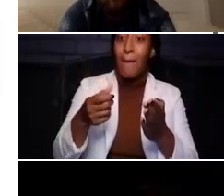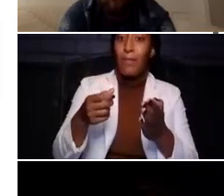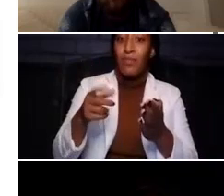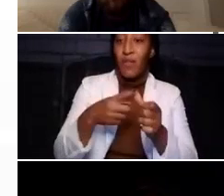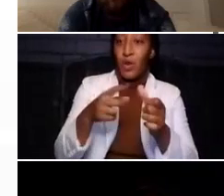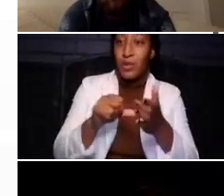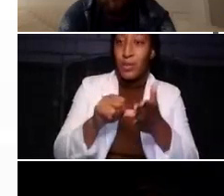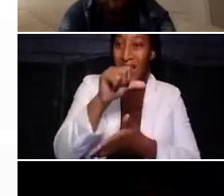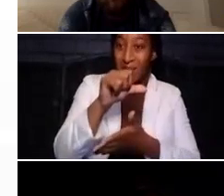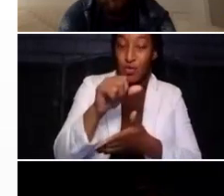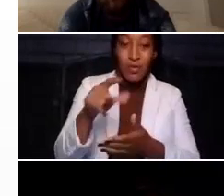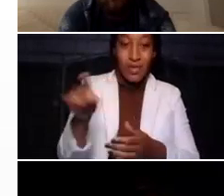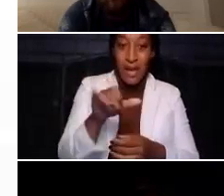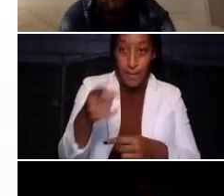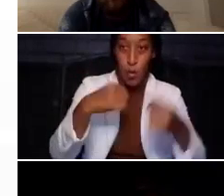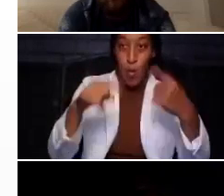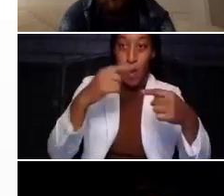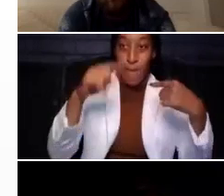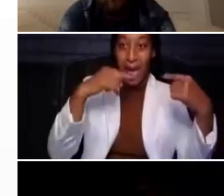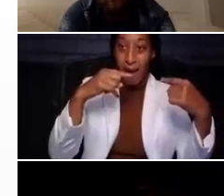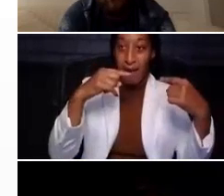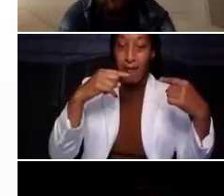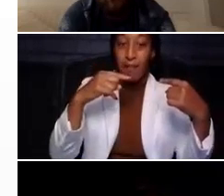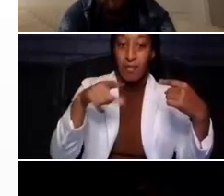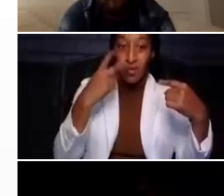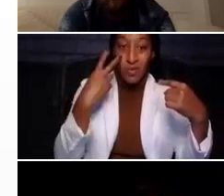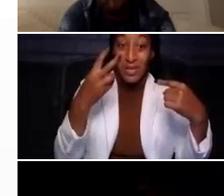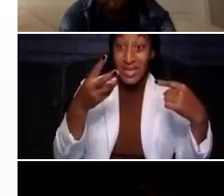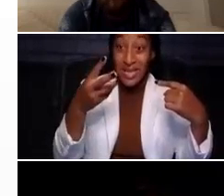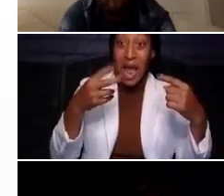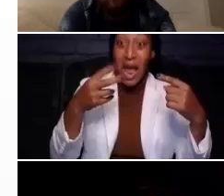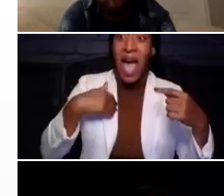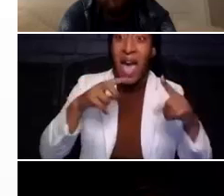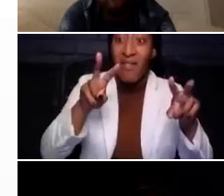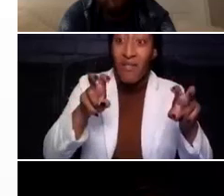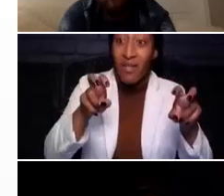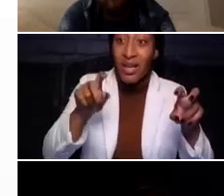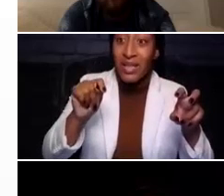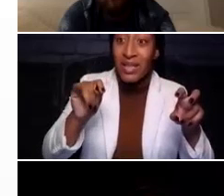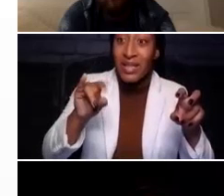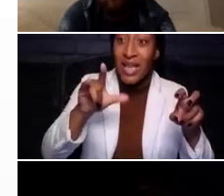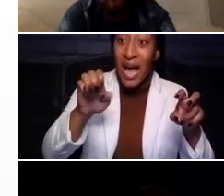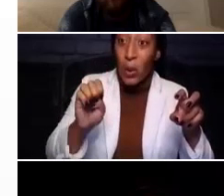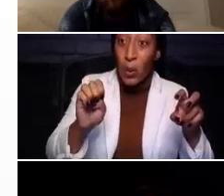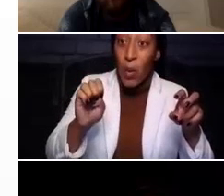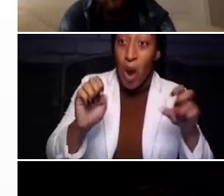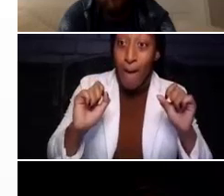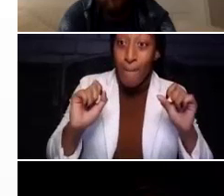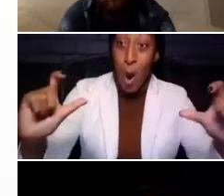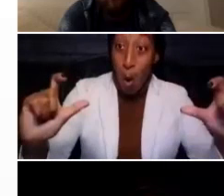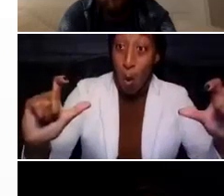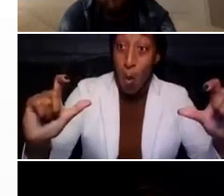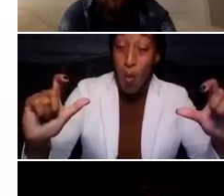page here after the abstract. See, they gave a title, it's bolded, and look, the first paragraph